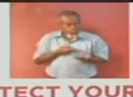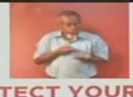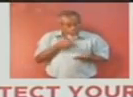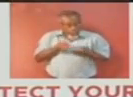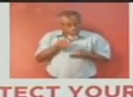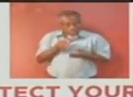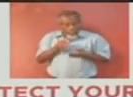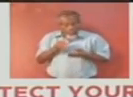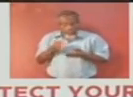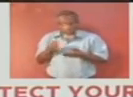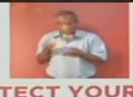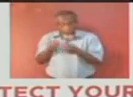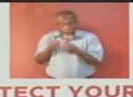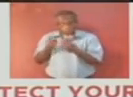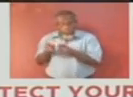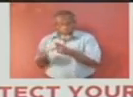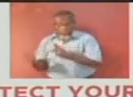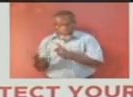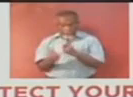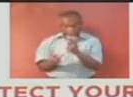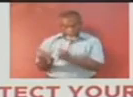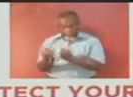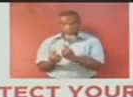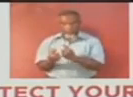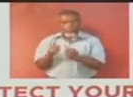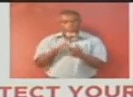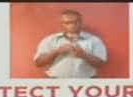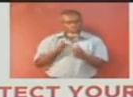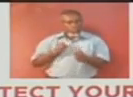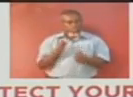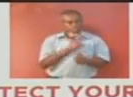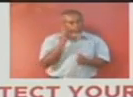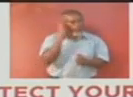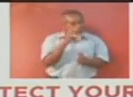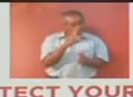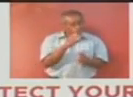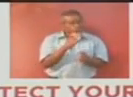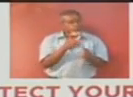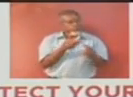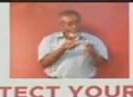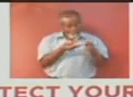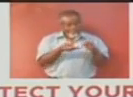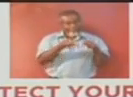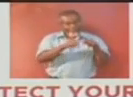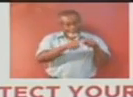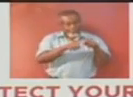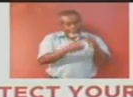increases, the staffing is also increased to meet the needs and ensure that optimum care is provided